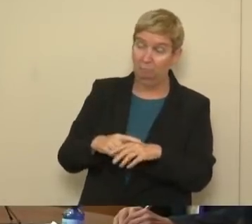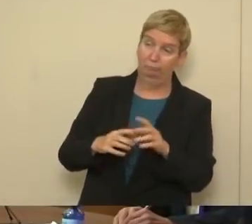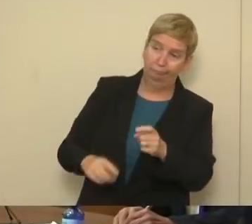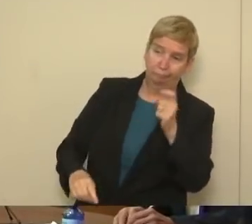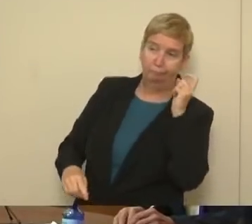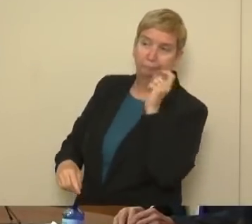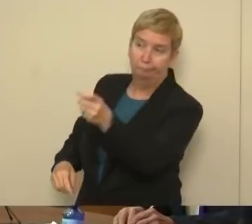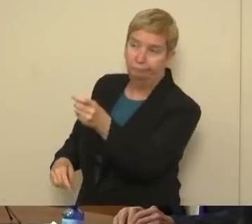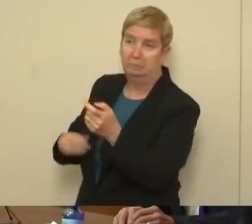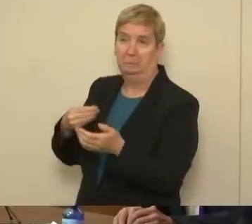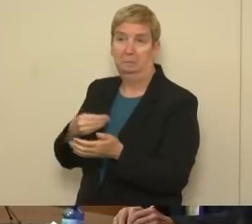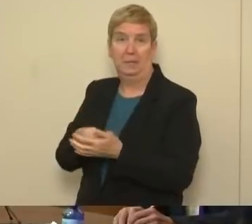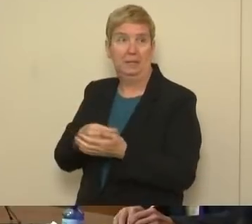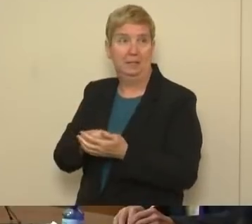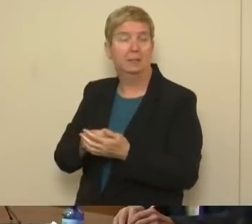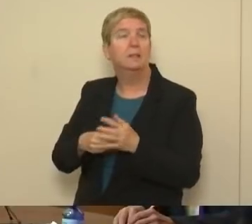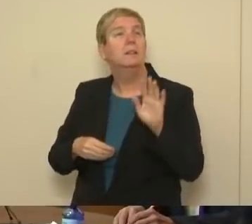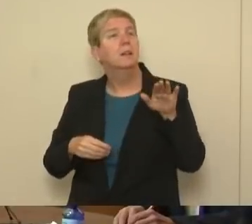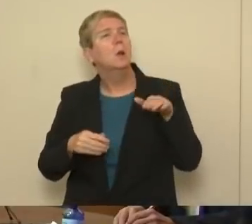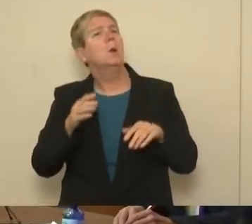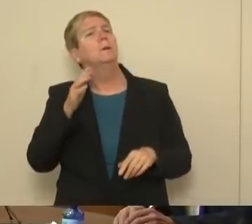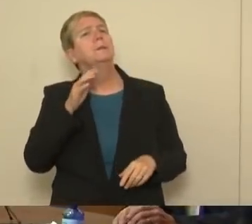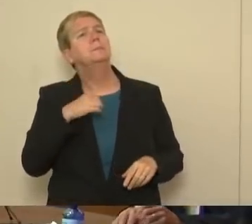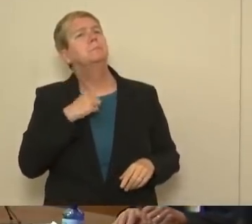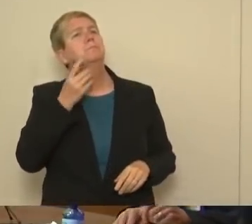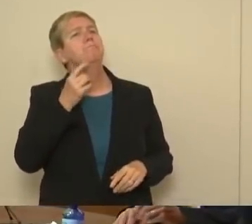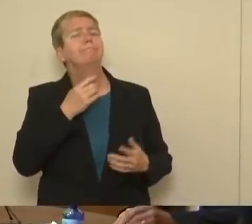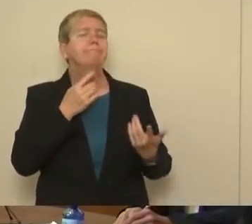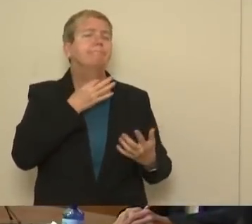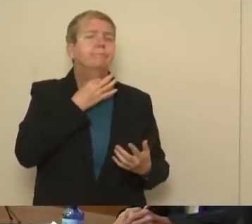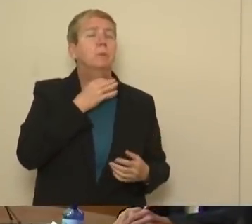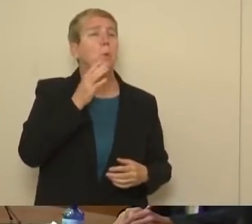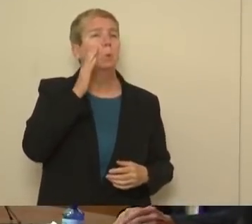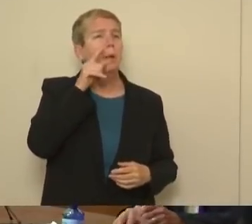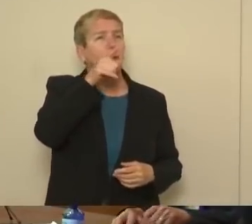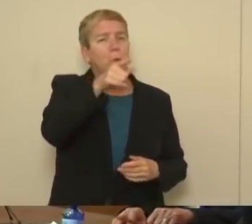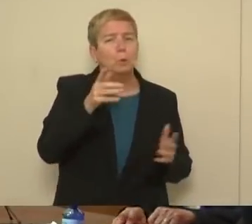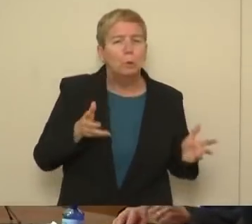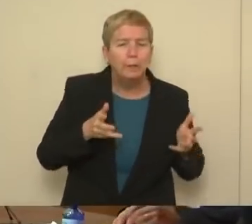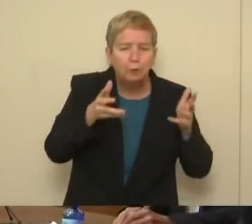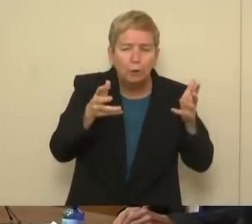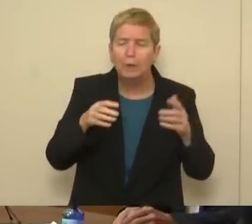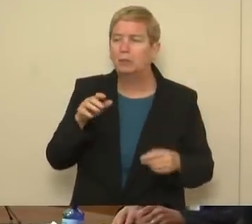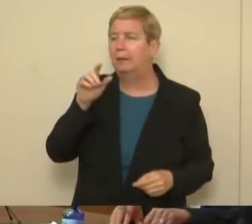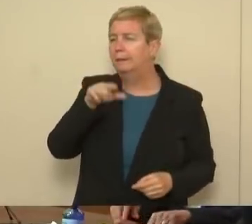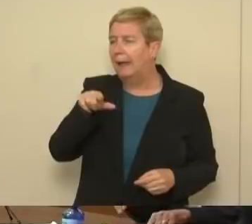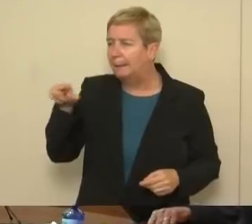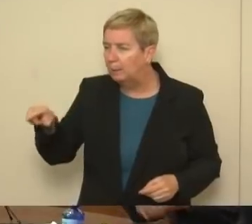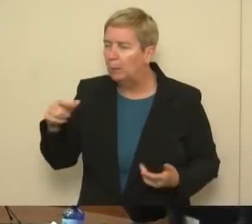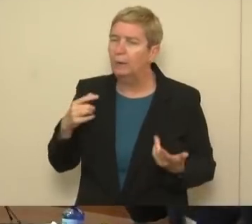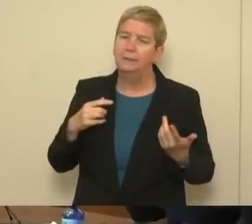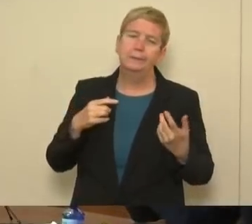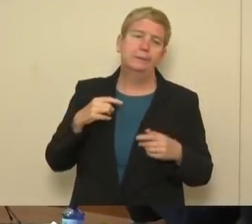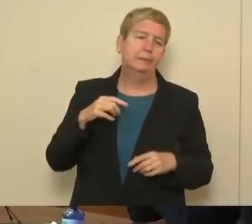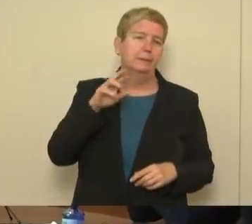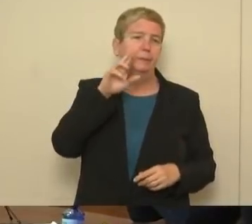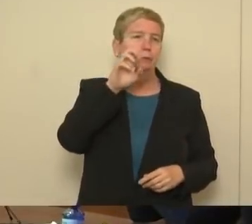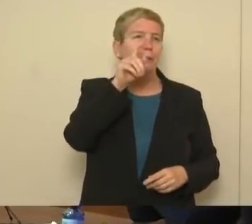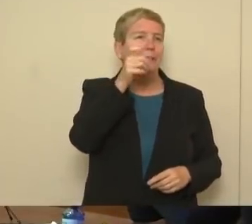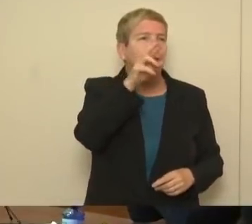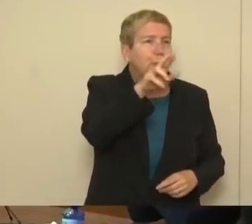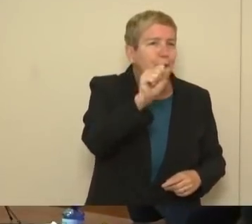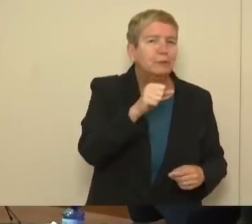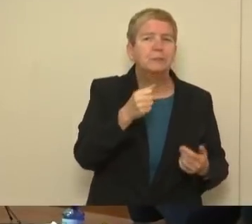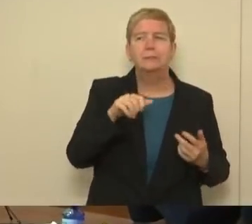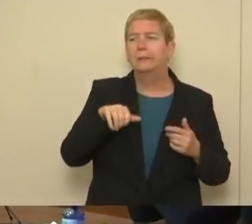encourage apartment managers, landlords, neighbors, even realtors, for example, to answer the 10 census questions on behalf of